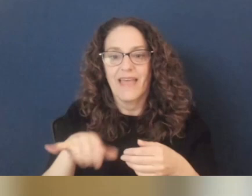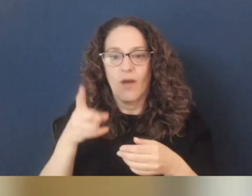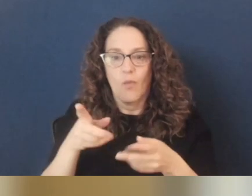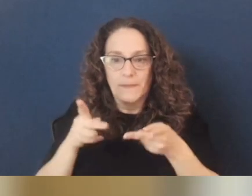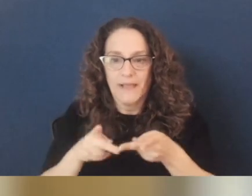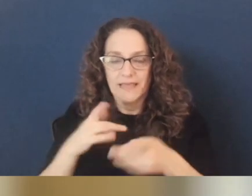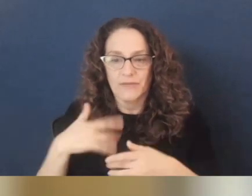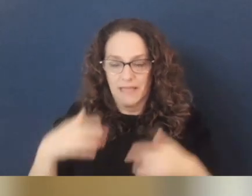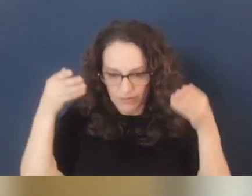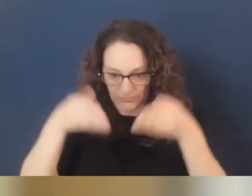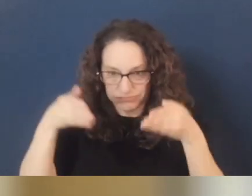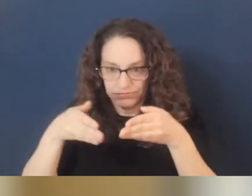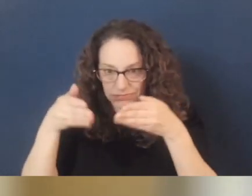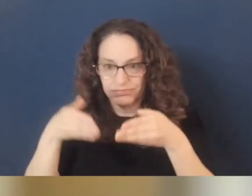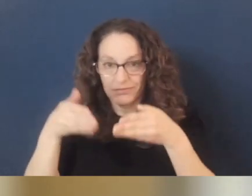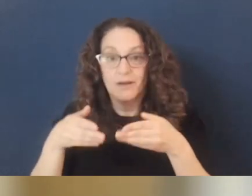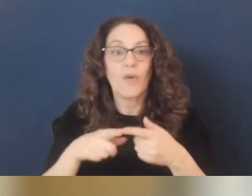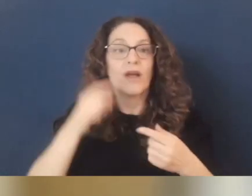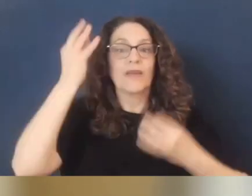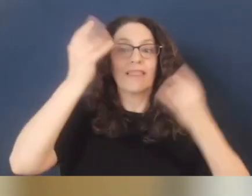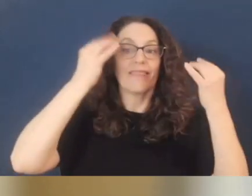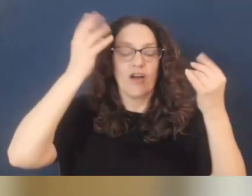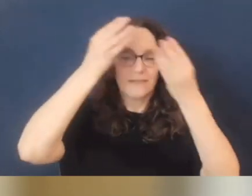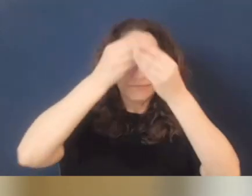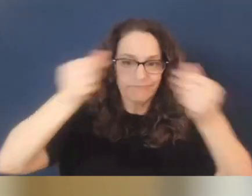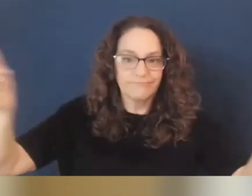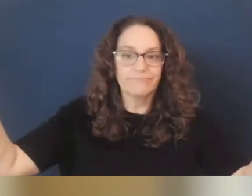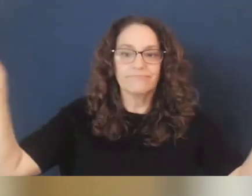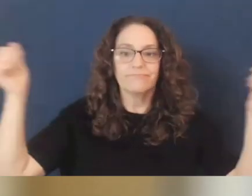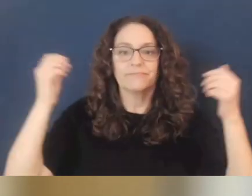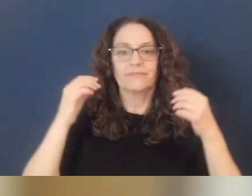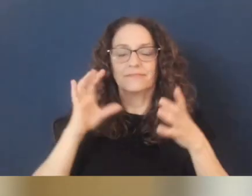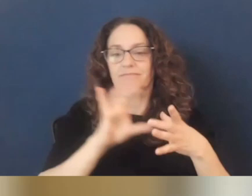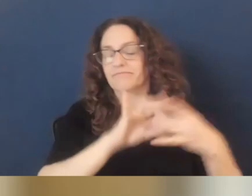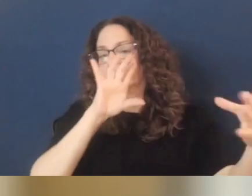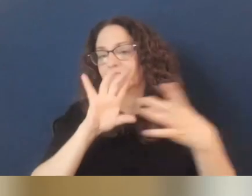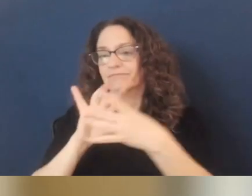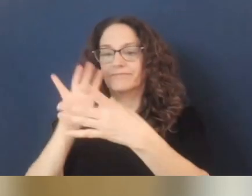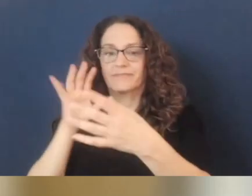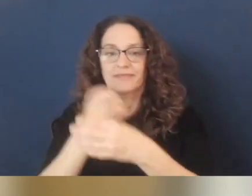And when we work with the thoughts and free ourselves from those